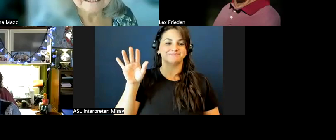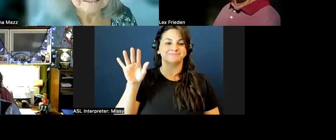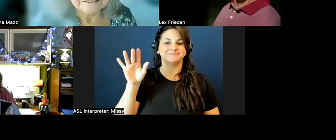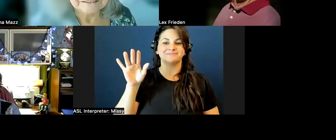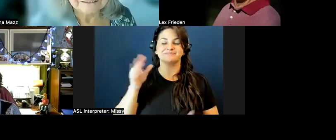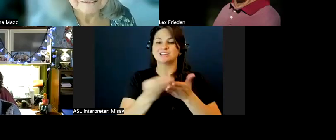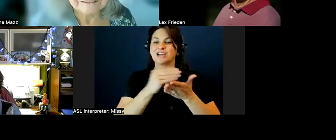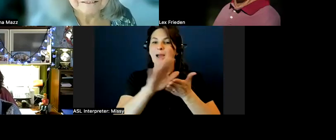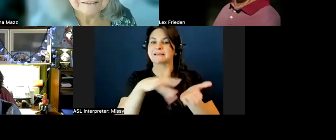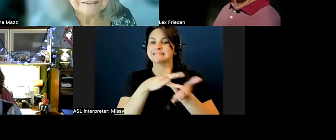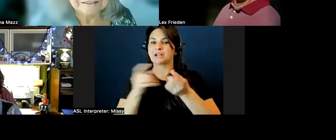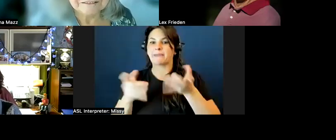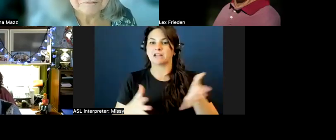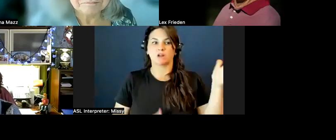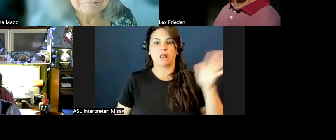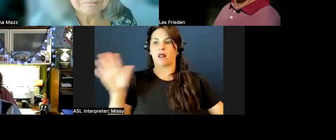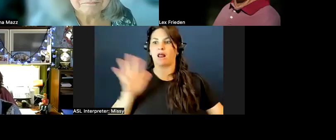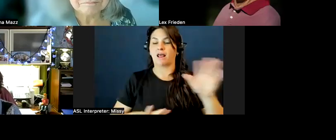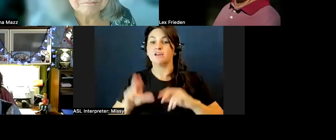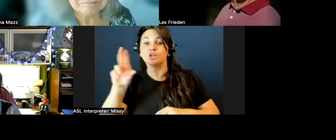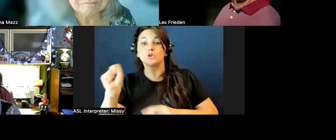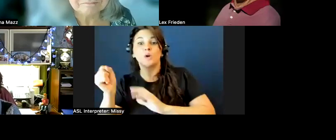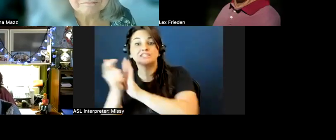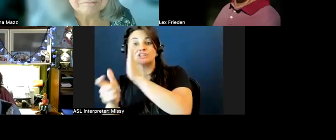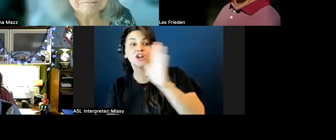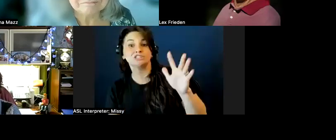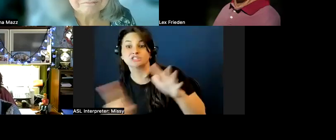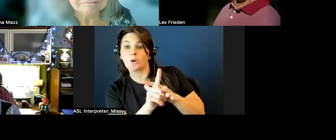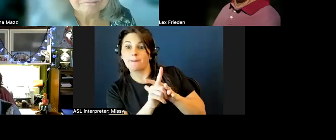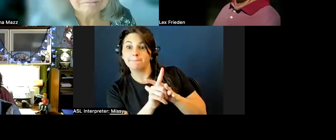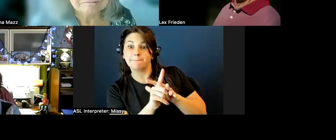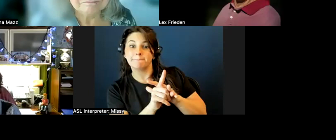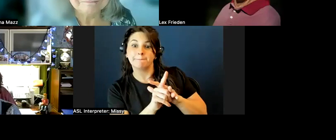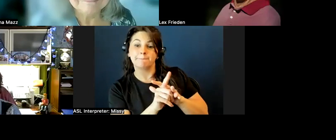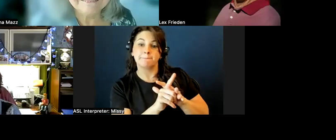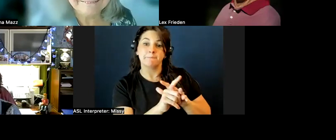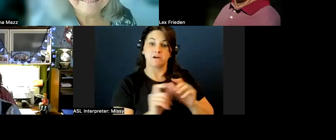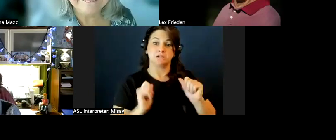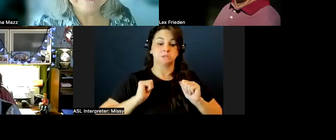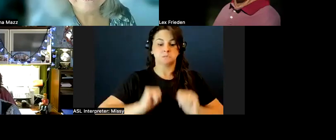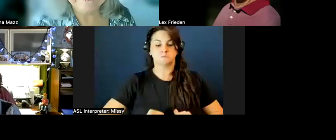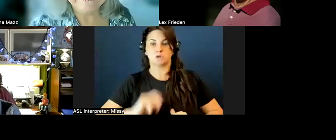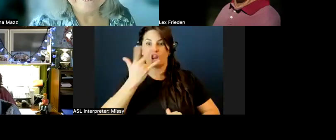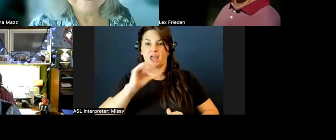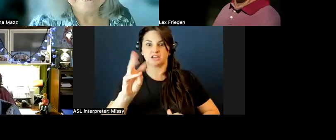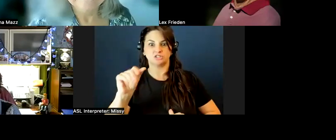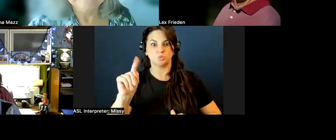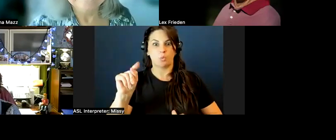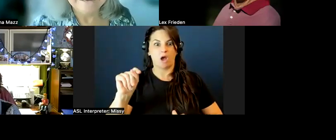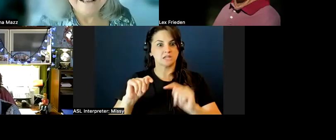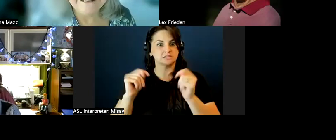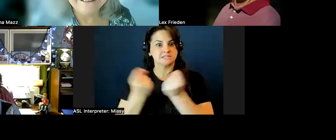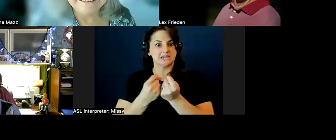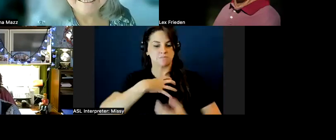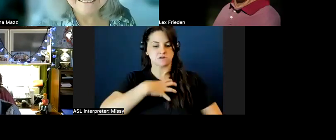shopping center managers when the U.S. Attorney shows up with these jackets that look like SWAT teams, wearing